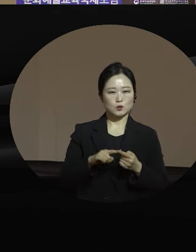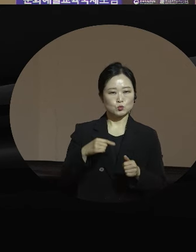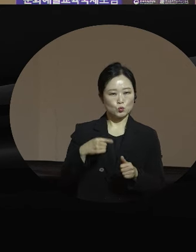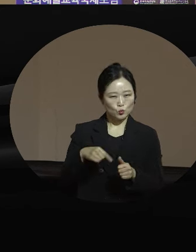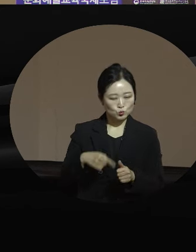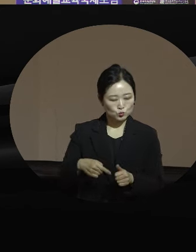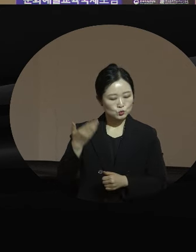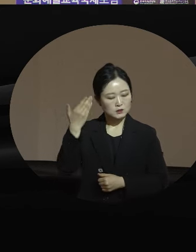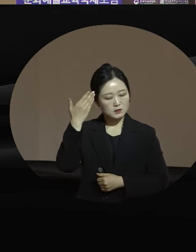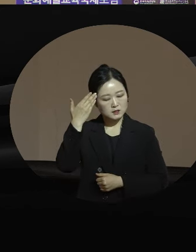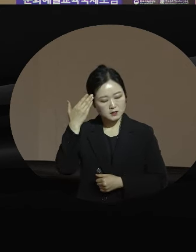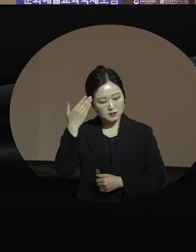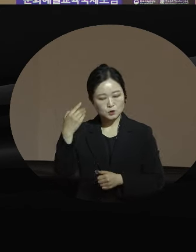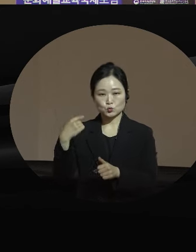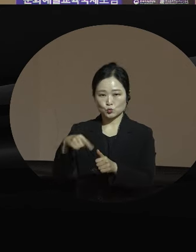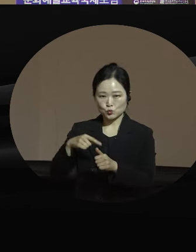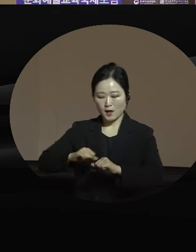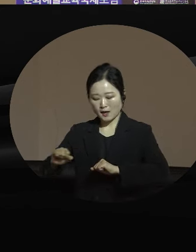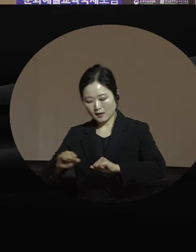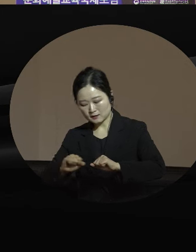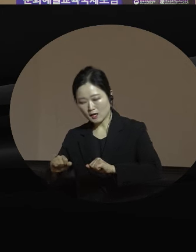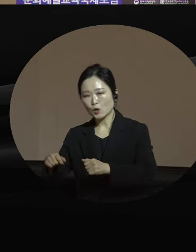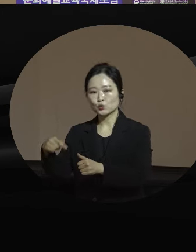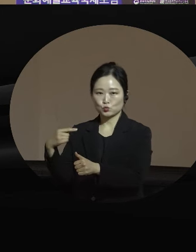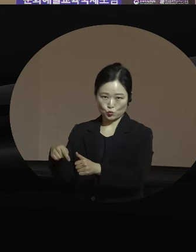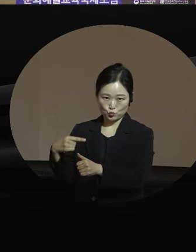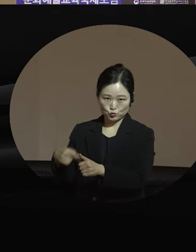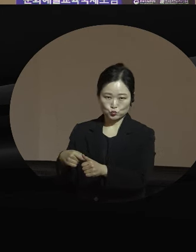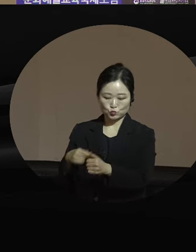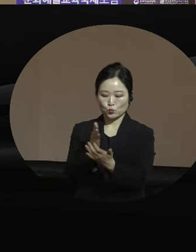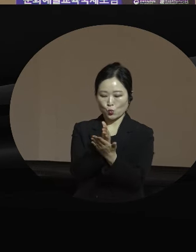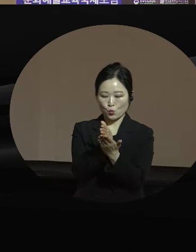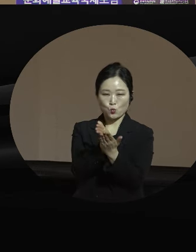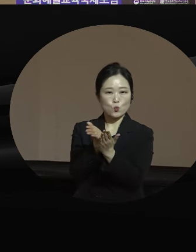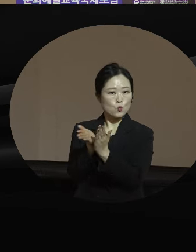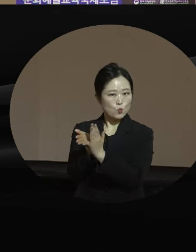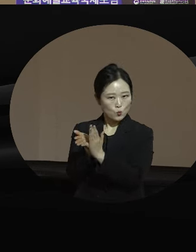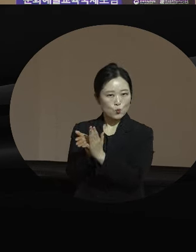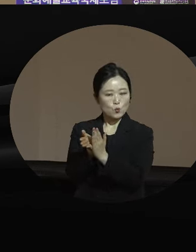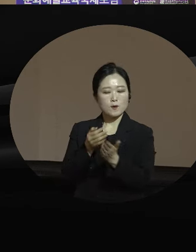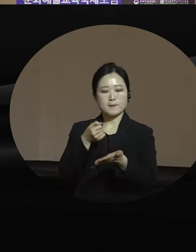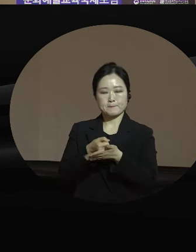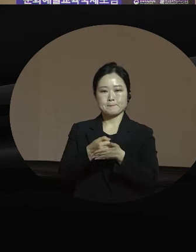of the learning to learn. This will contribute for improving the